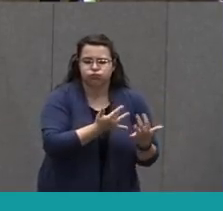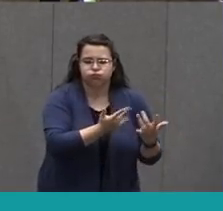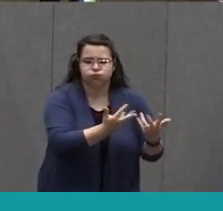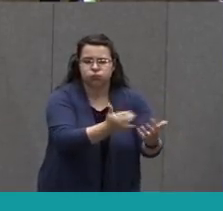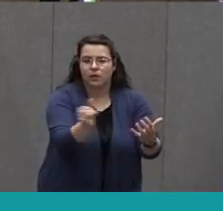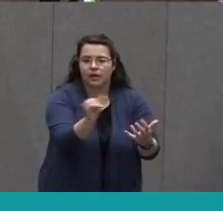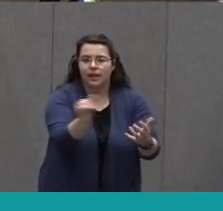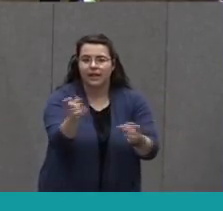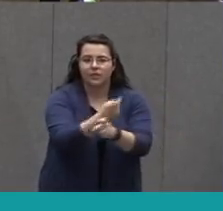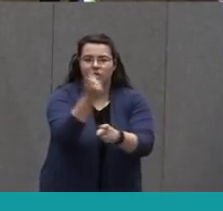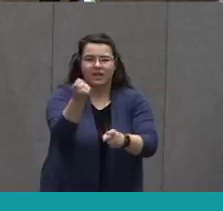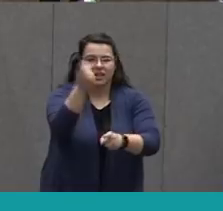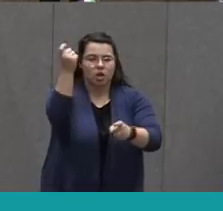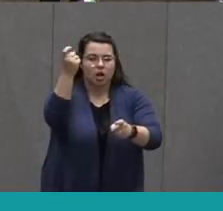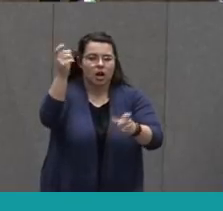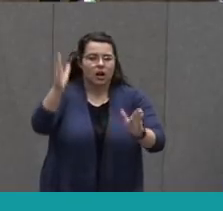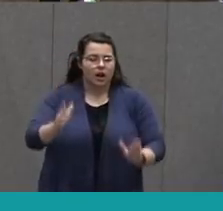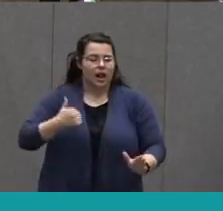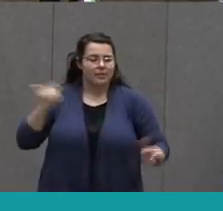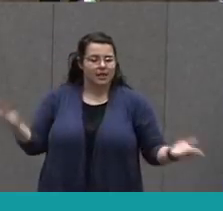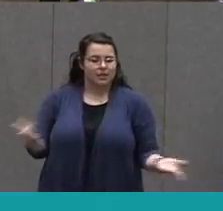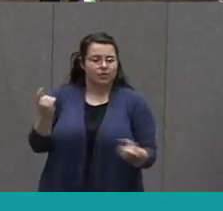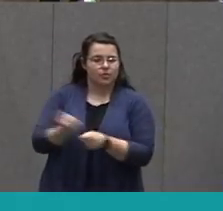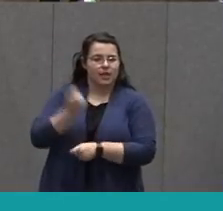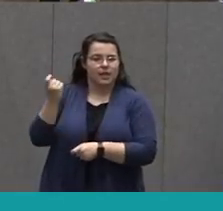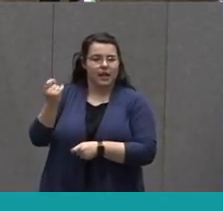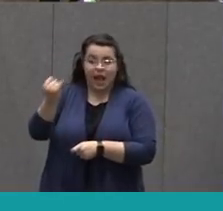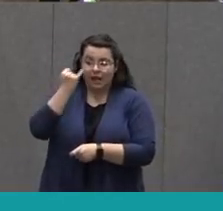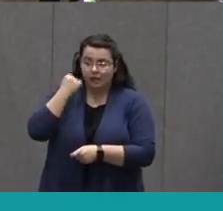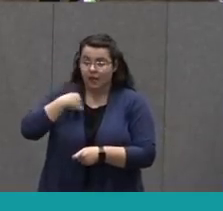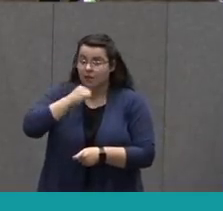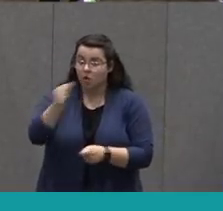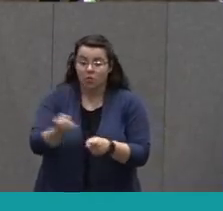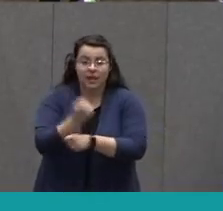to win. And if I don't, get up again.